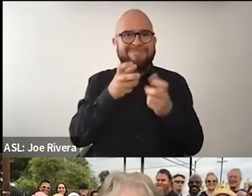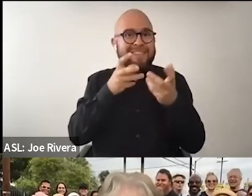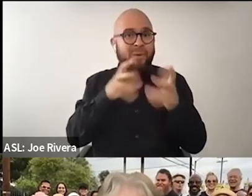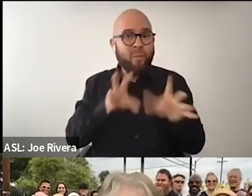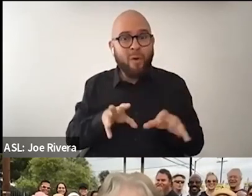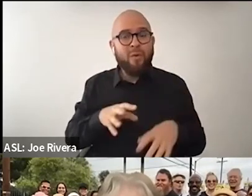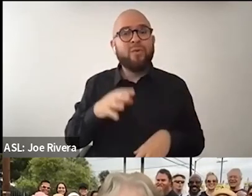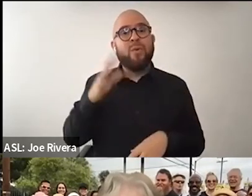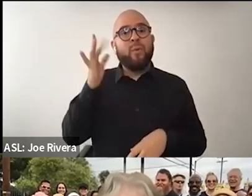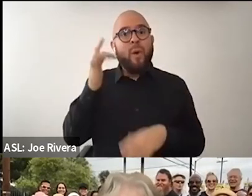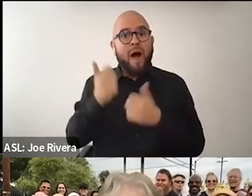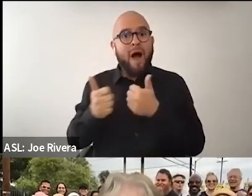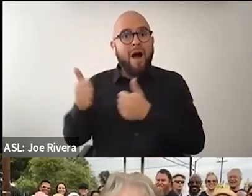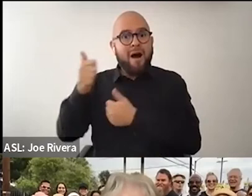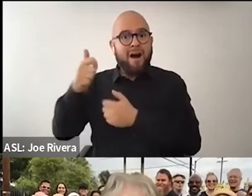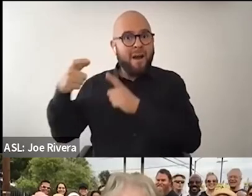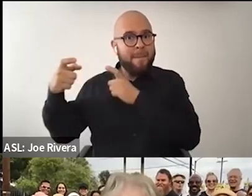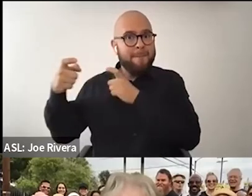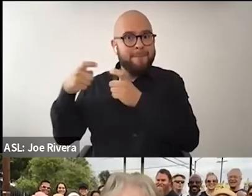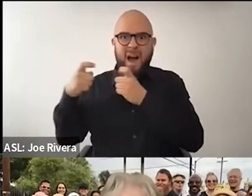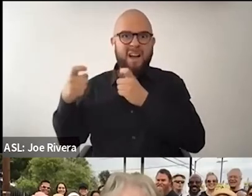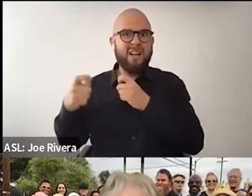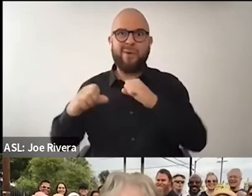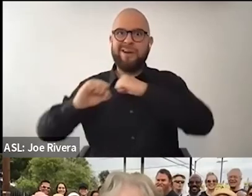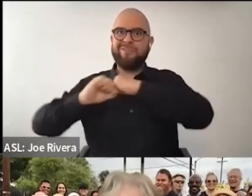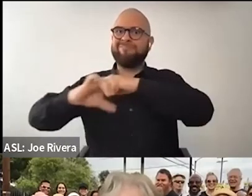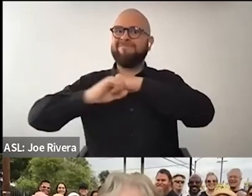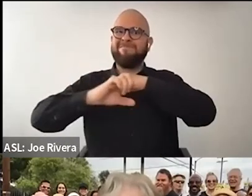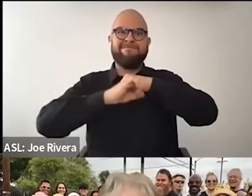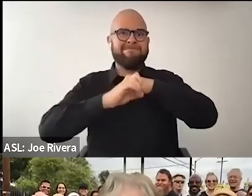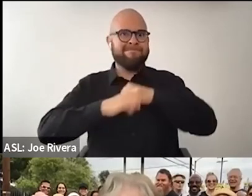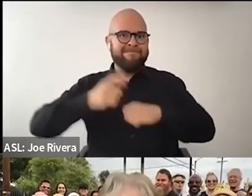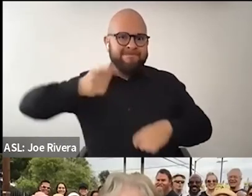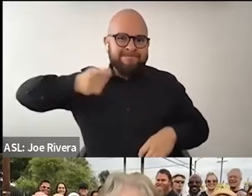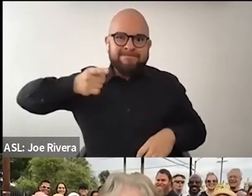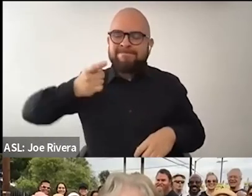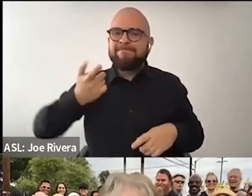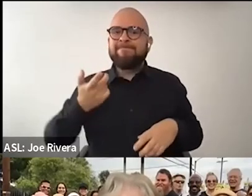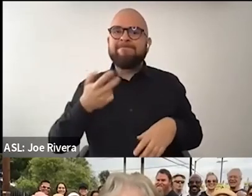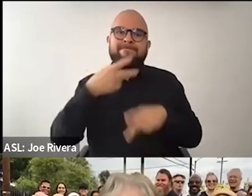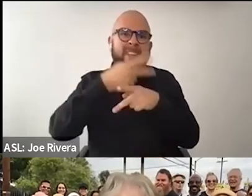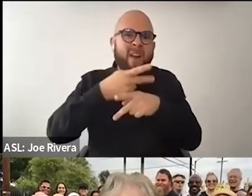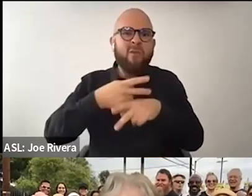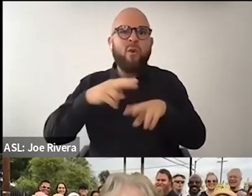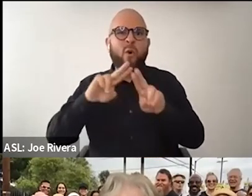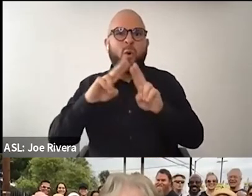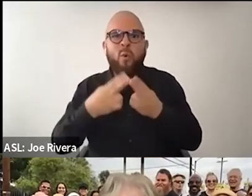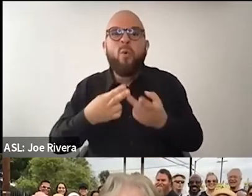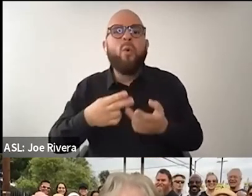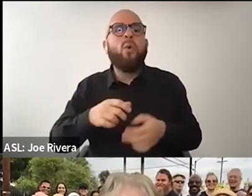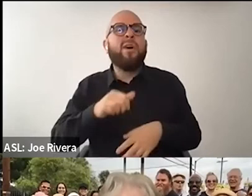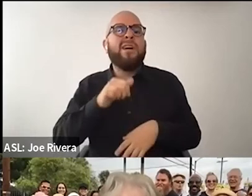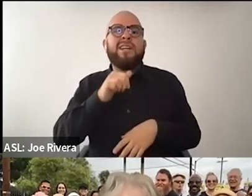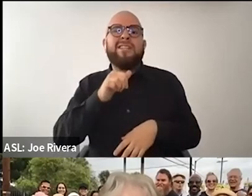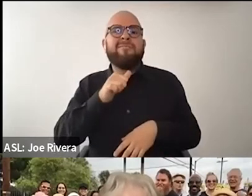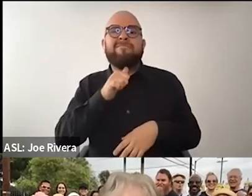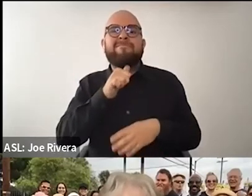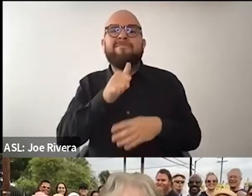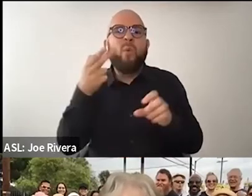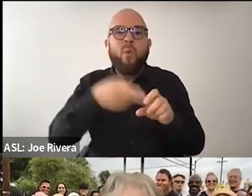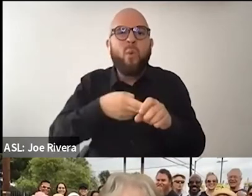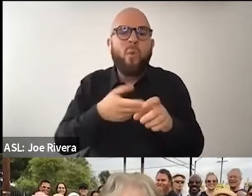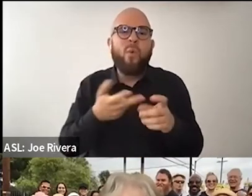you know, of course. What happened after that was that over 80% of the